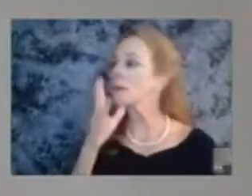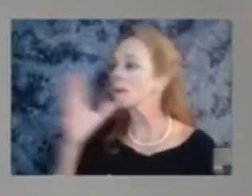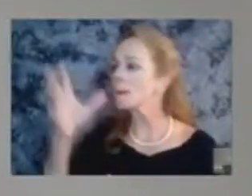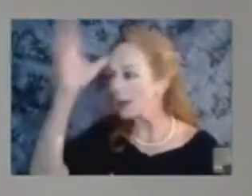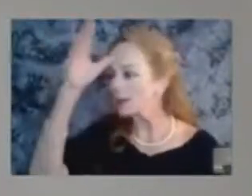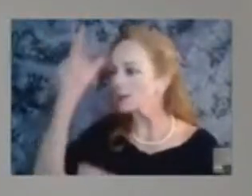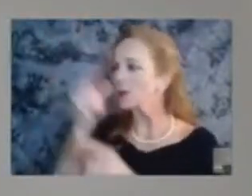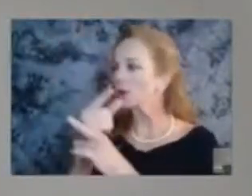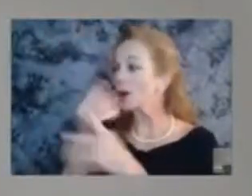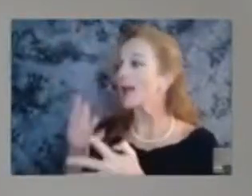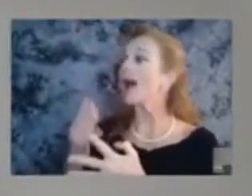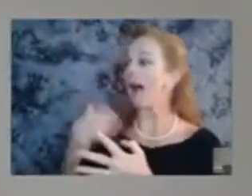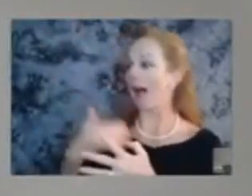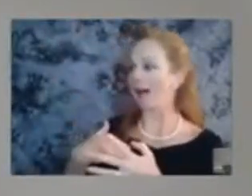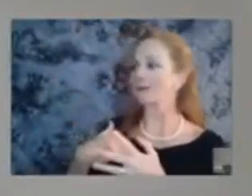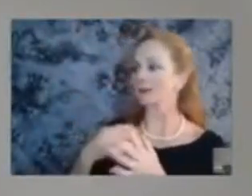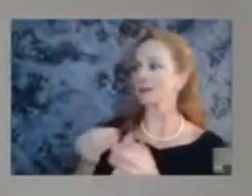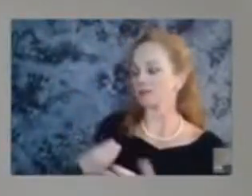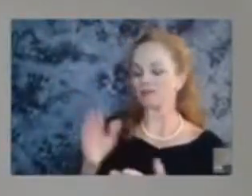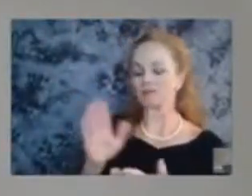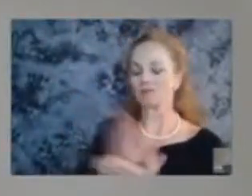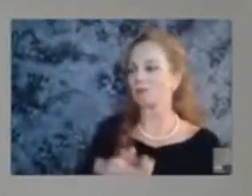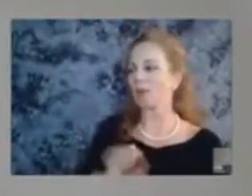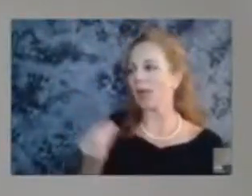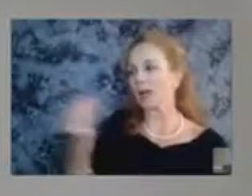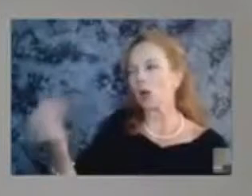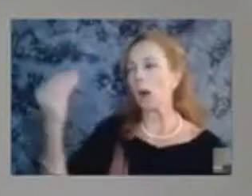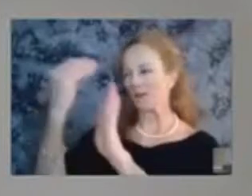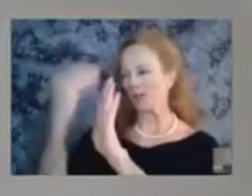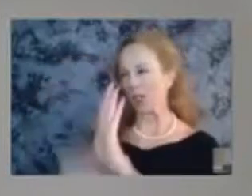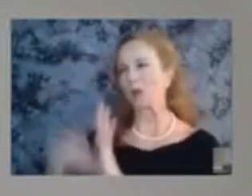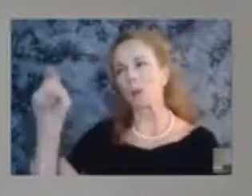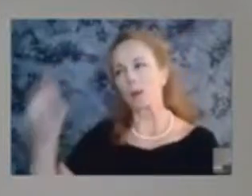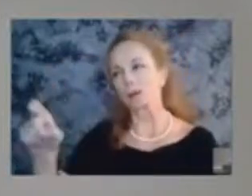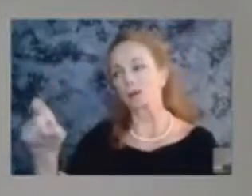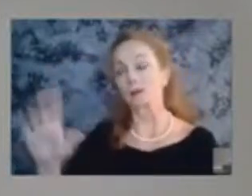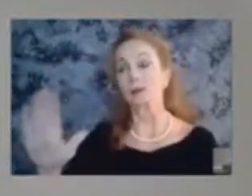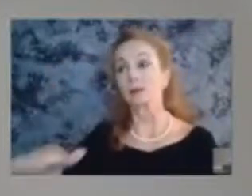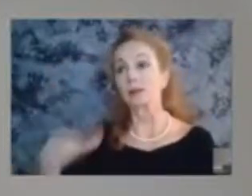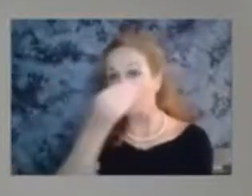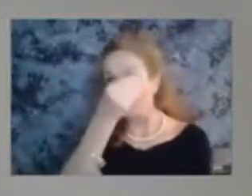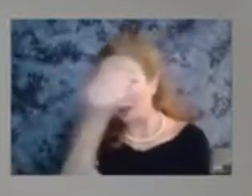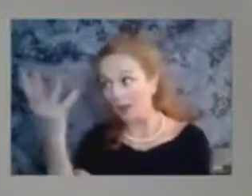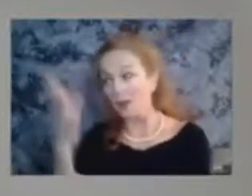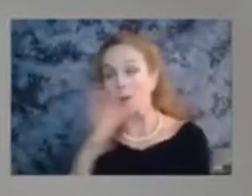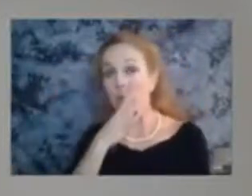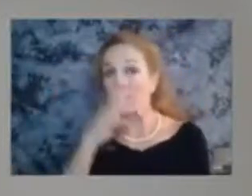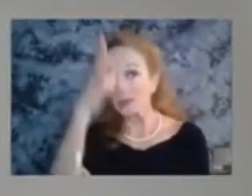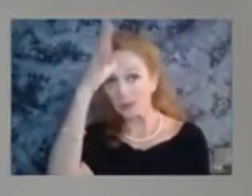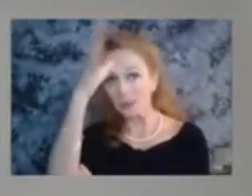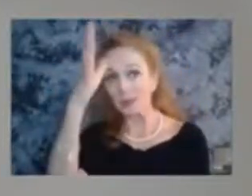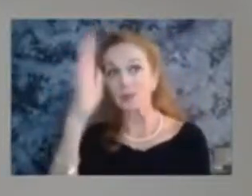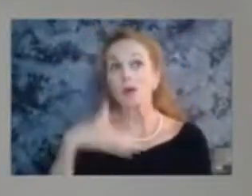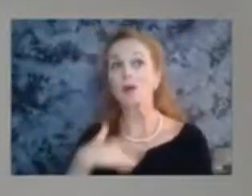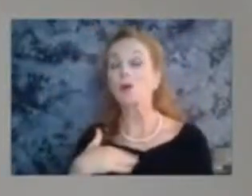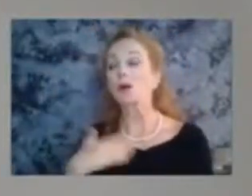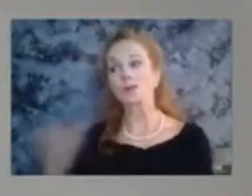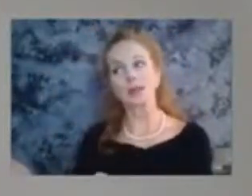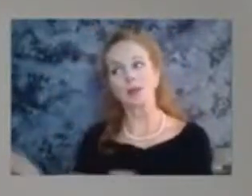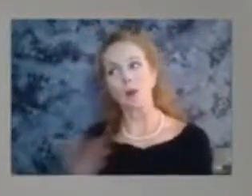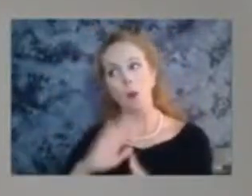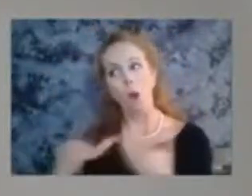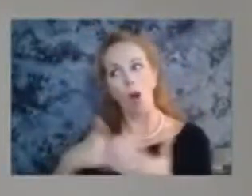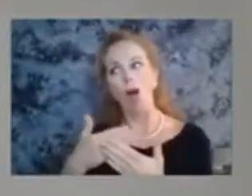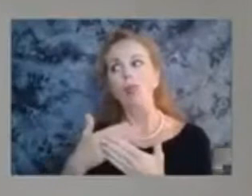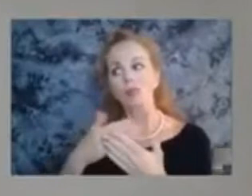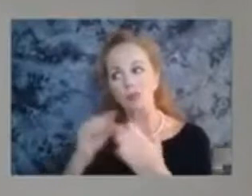paper filled out there at the location. But please, parents, don't think we're going to leave anybody behind. We're going to take all the babies with us. We're going to get them to the